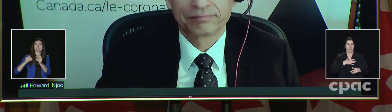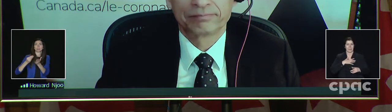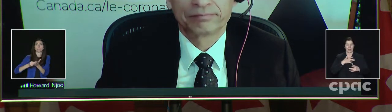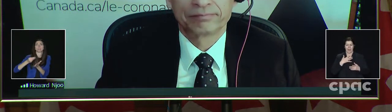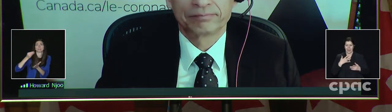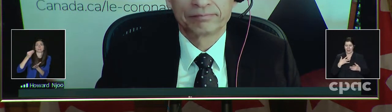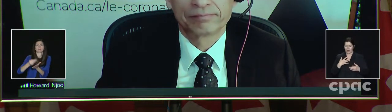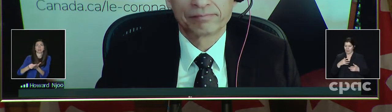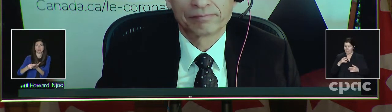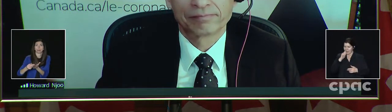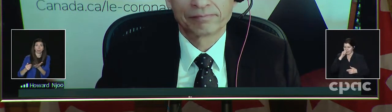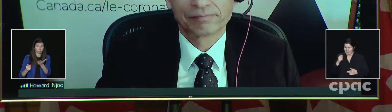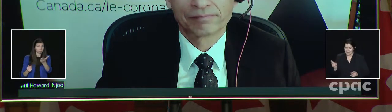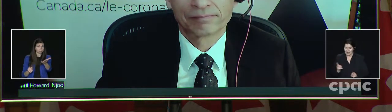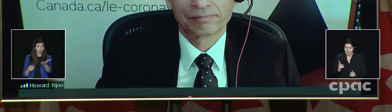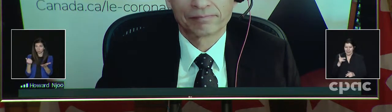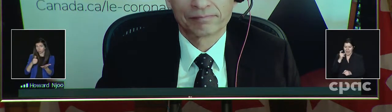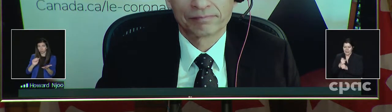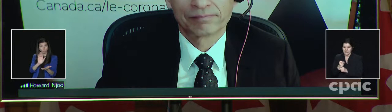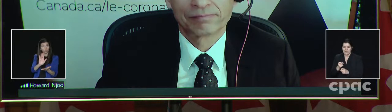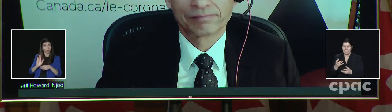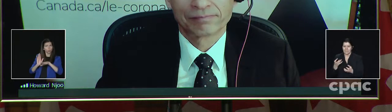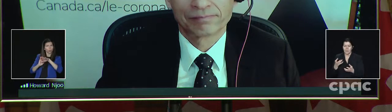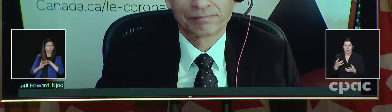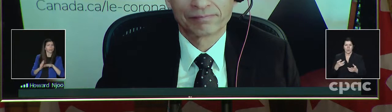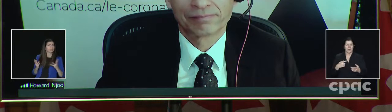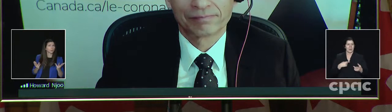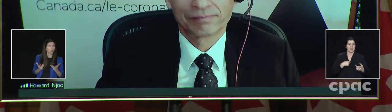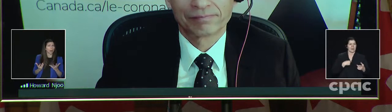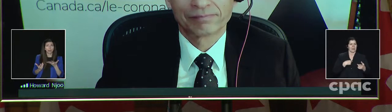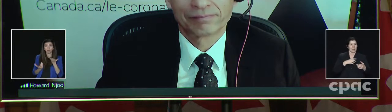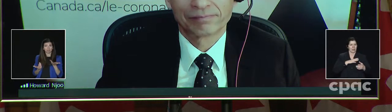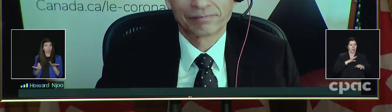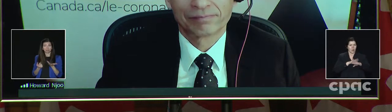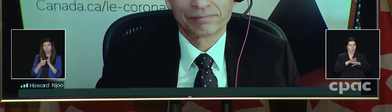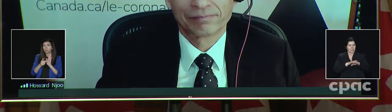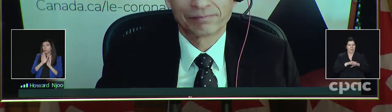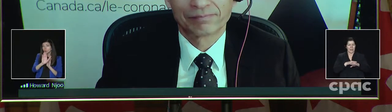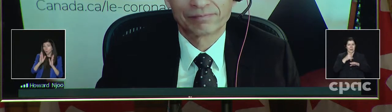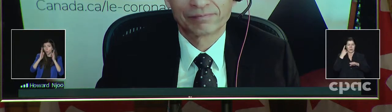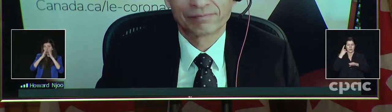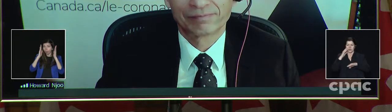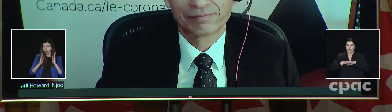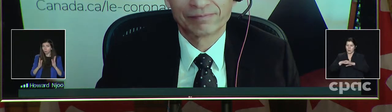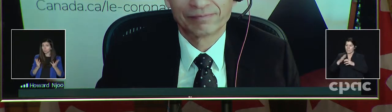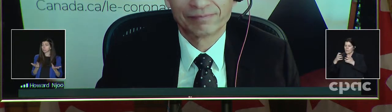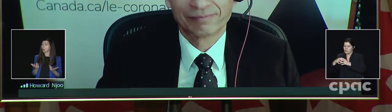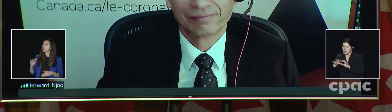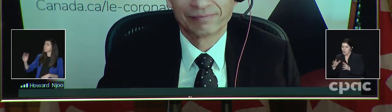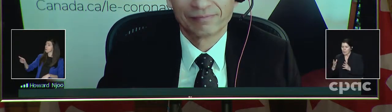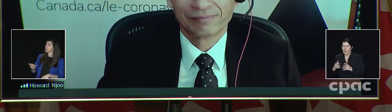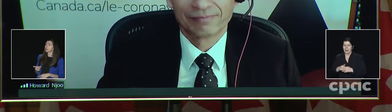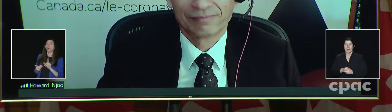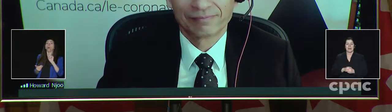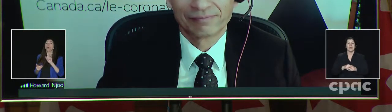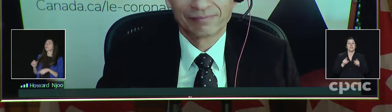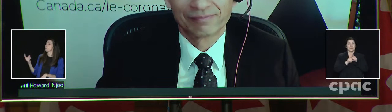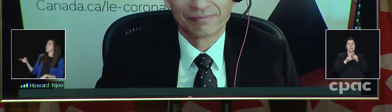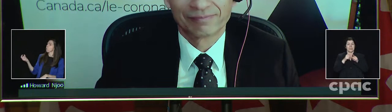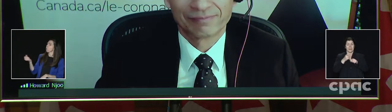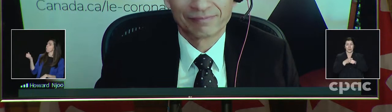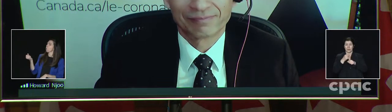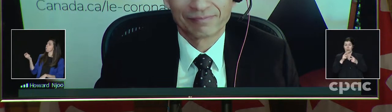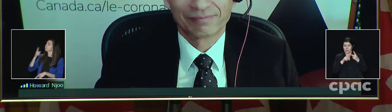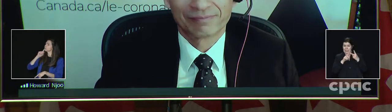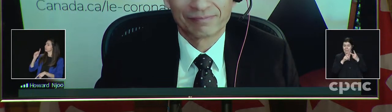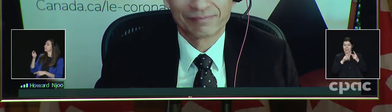And Dr. Njoo, you mentioned you're having a small gathering. Would you ask people to take a rapid test before they attend or not?